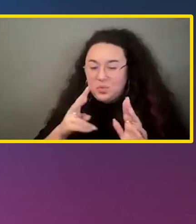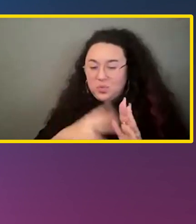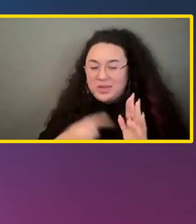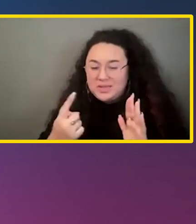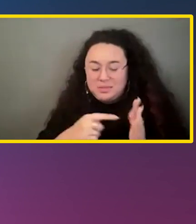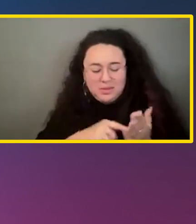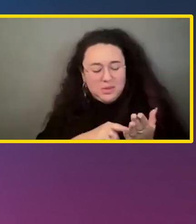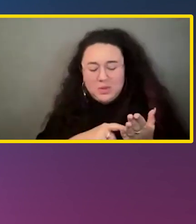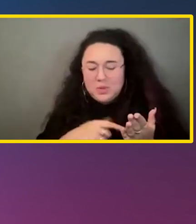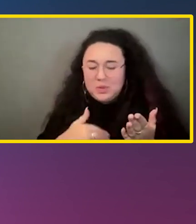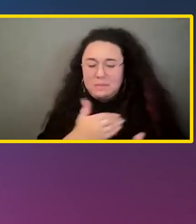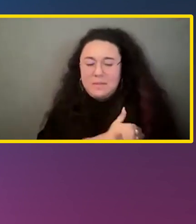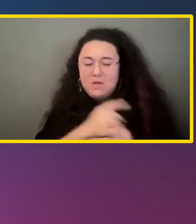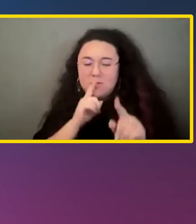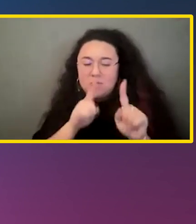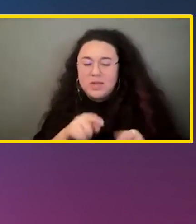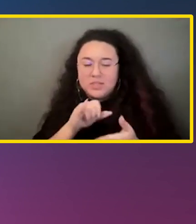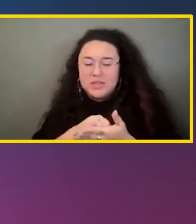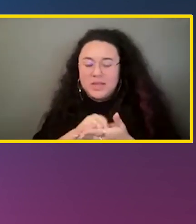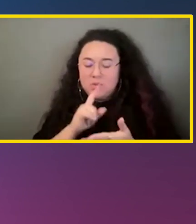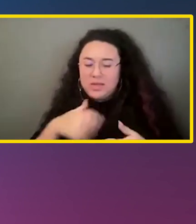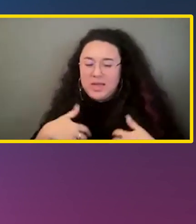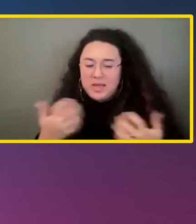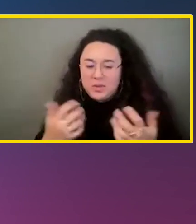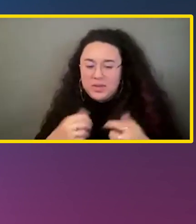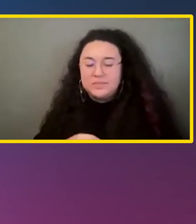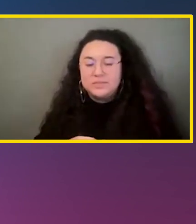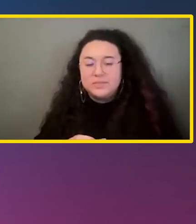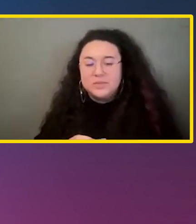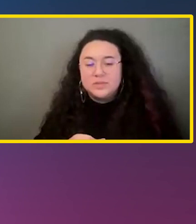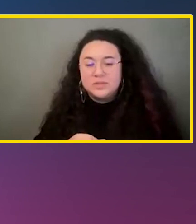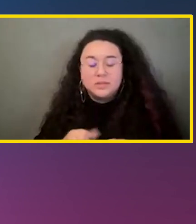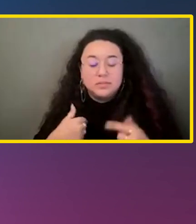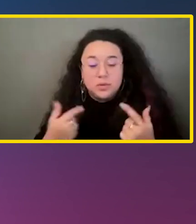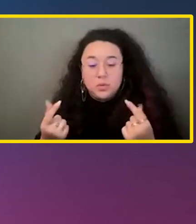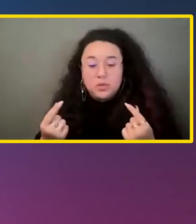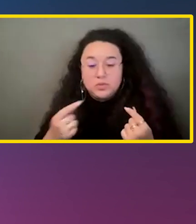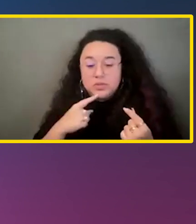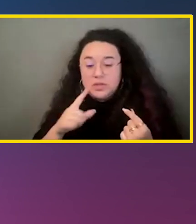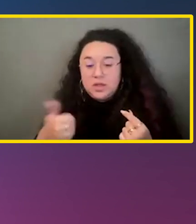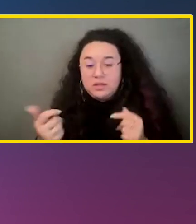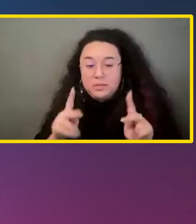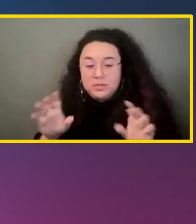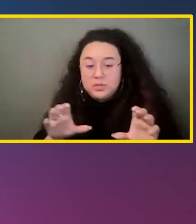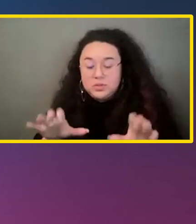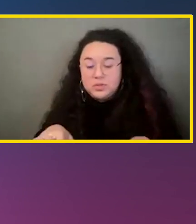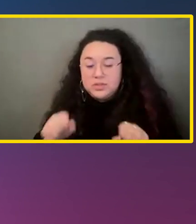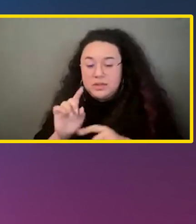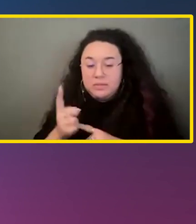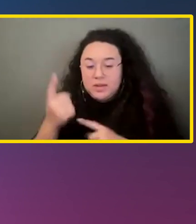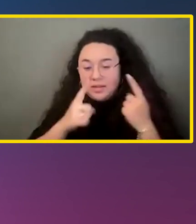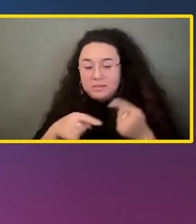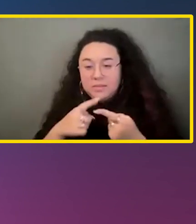something and you have a really powerful reaction to it and you're really angry, what I do and I tell others to do is just take a minute and think about